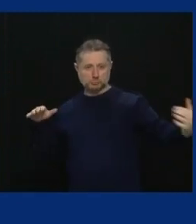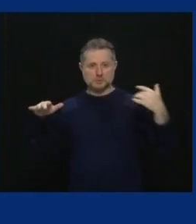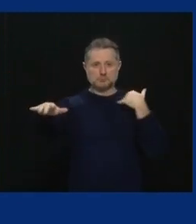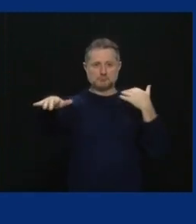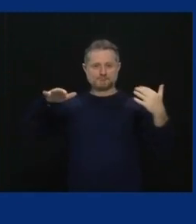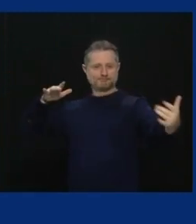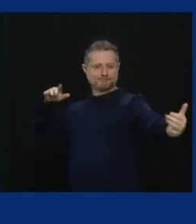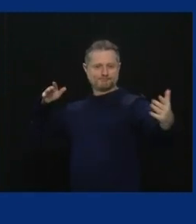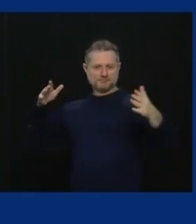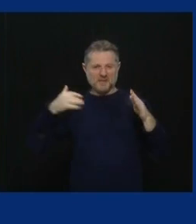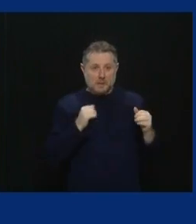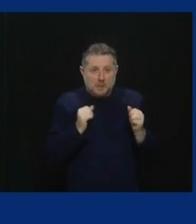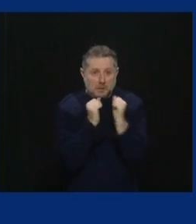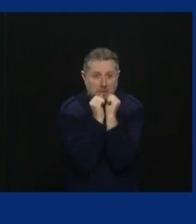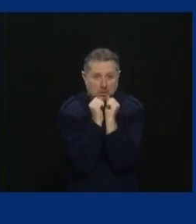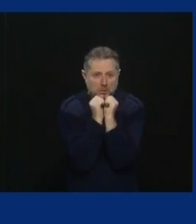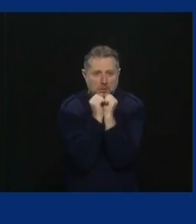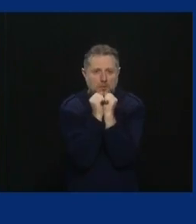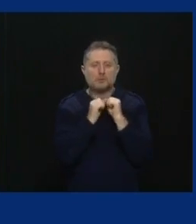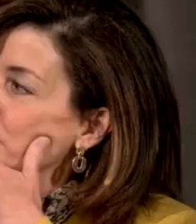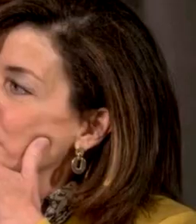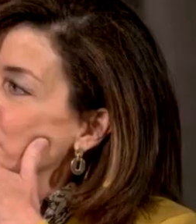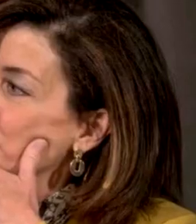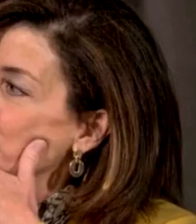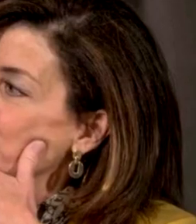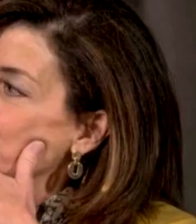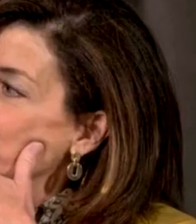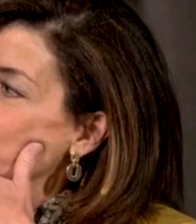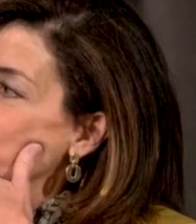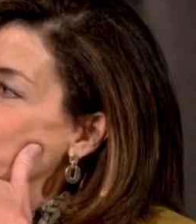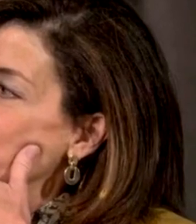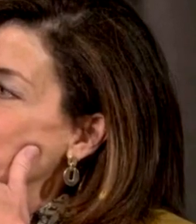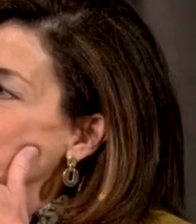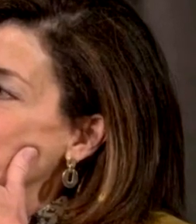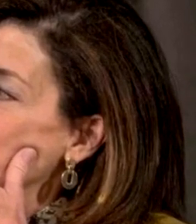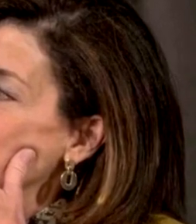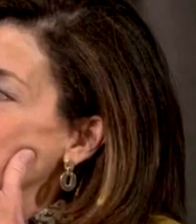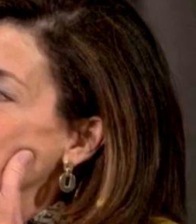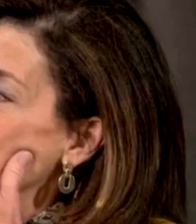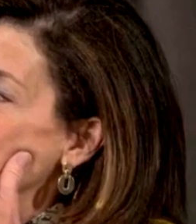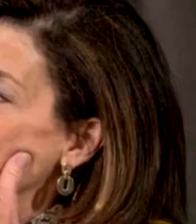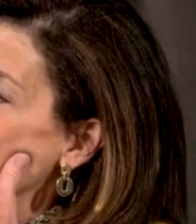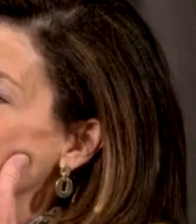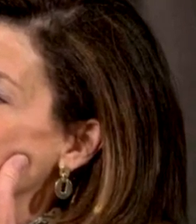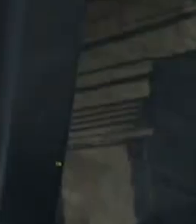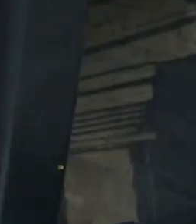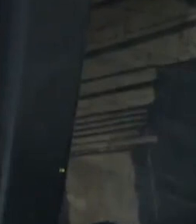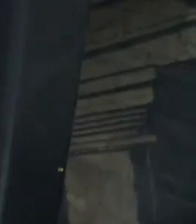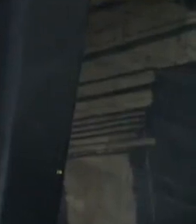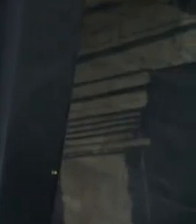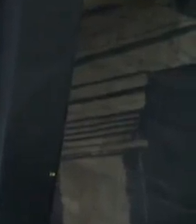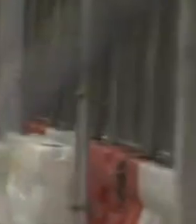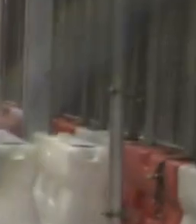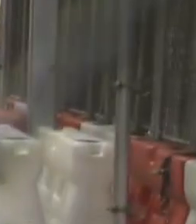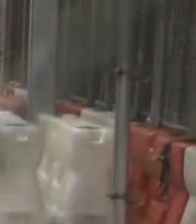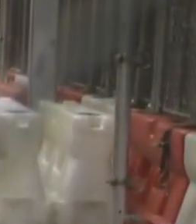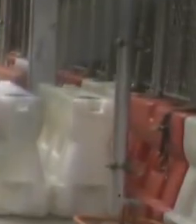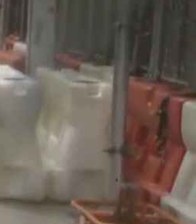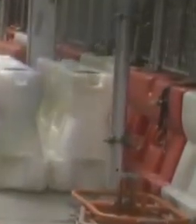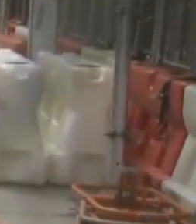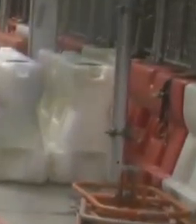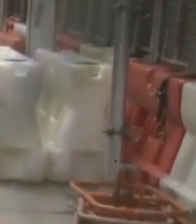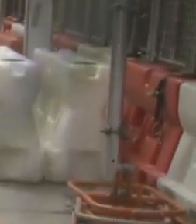talking sunlight, easier navigation, higher ceilings. Hochul is putting her mark on former Governor Cuomo's plan to upgrade the commuter hub, scaling